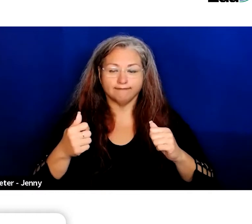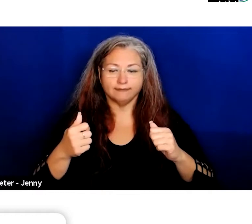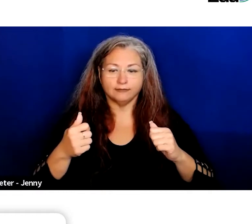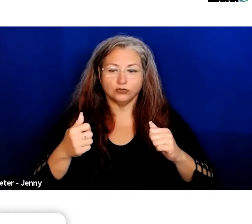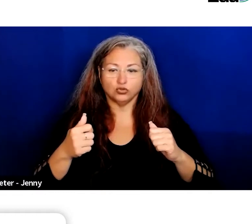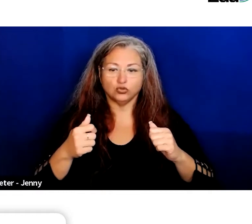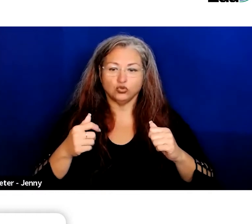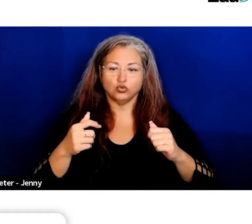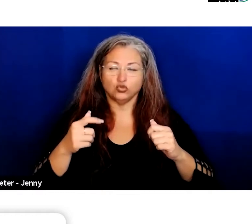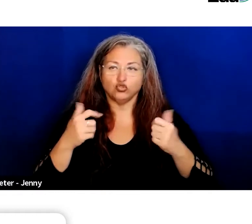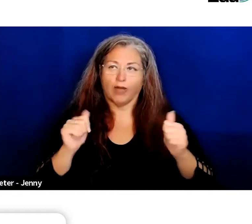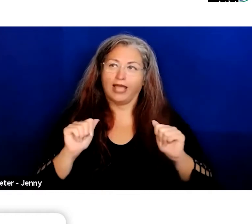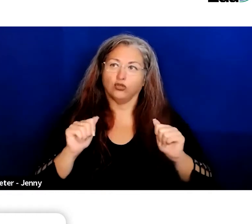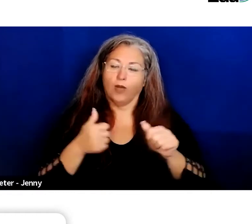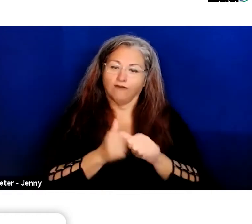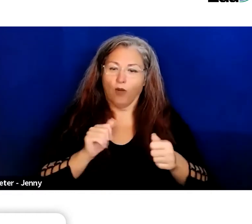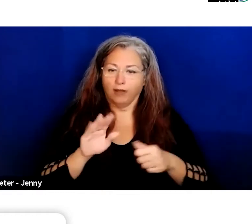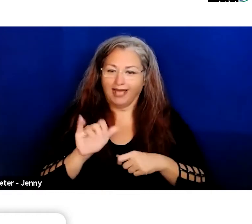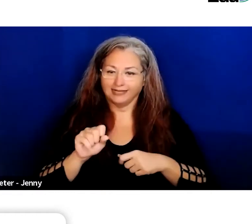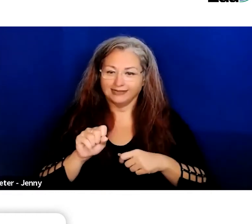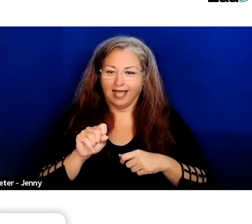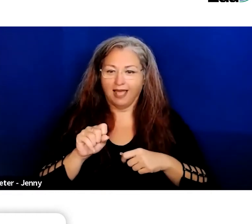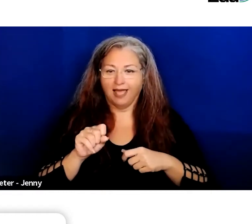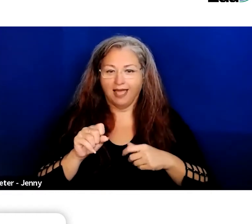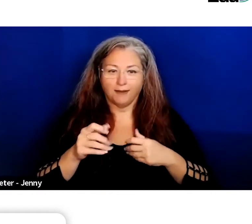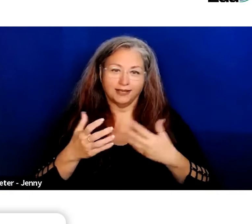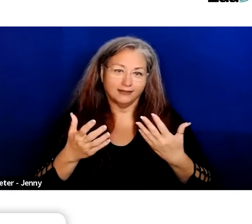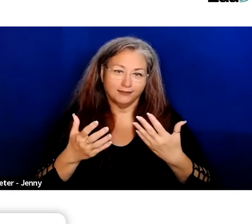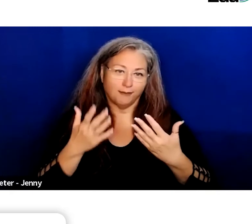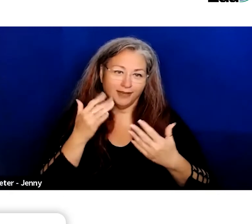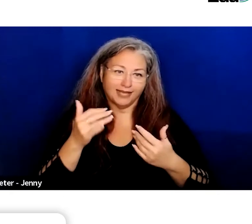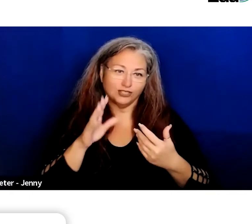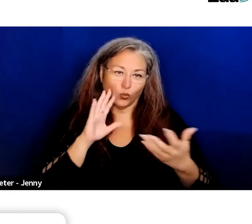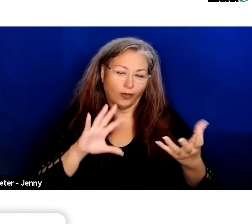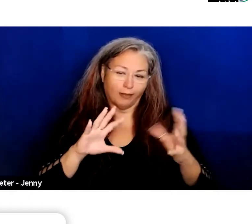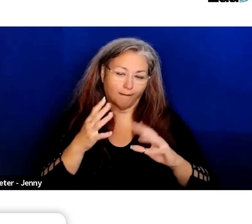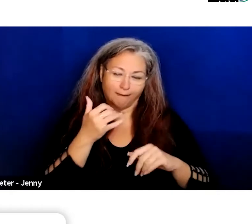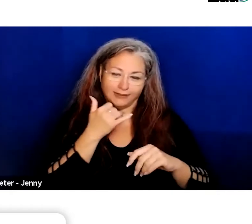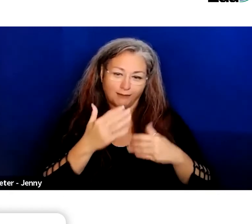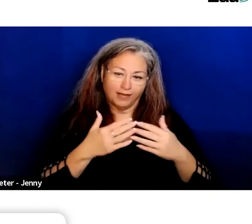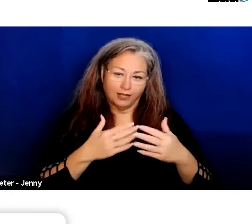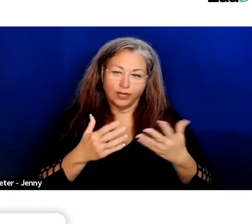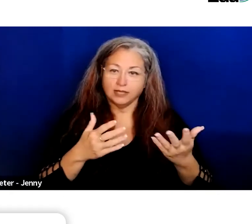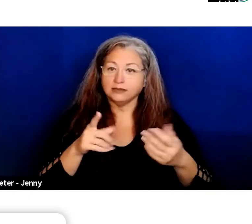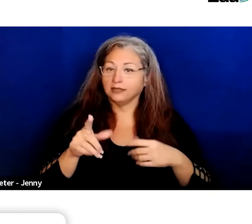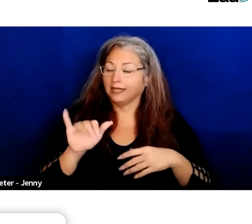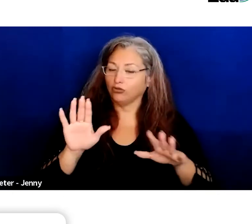be open to not being biased, because it's like you're gonna mess up anyways. Yeah, that's a really great